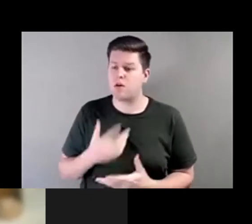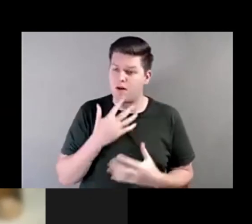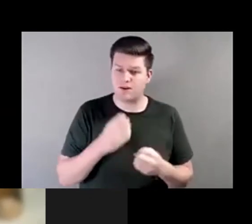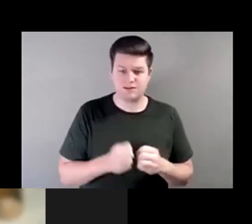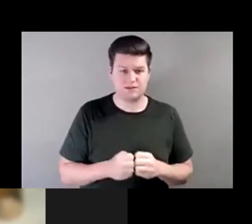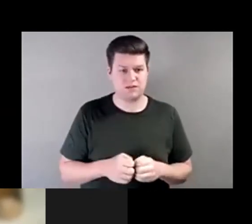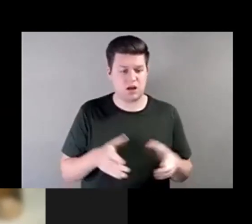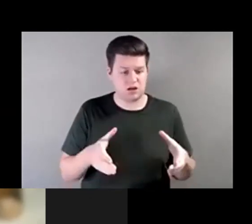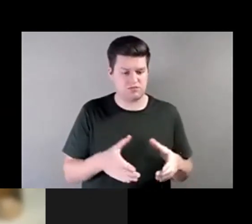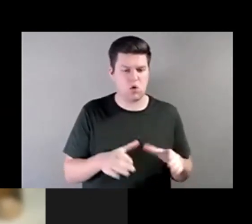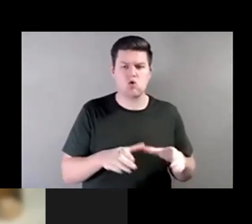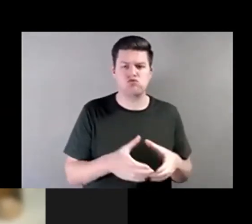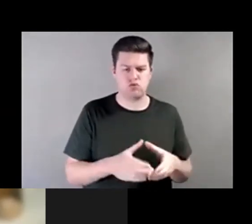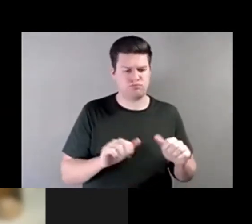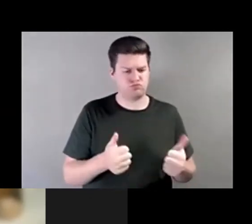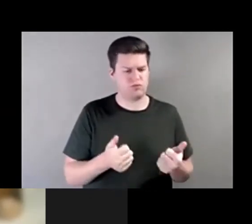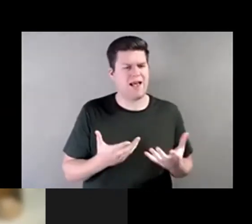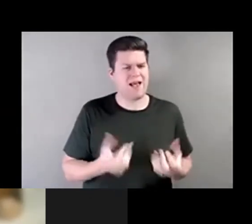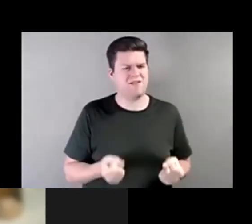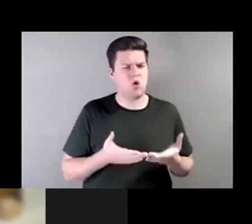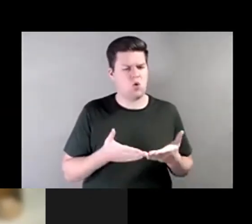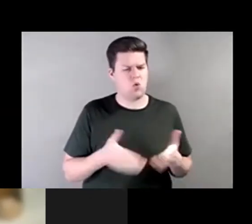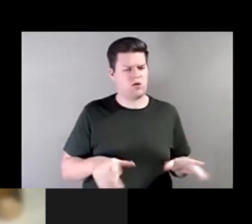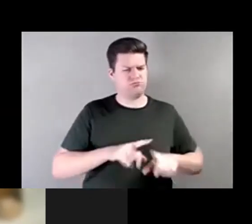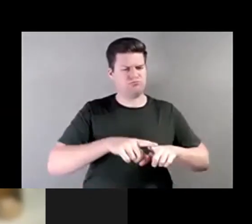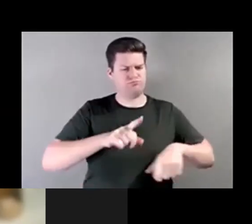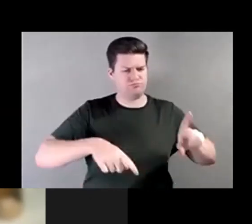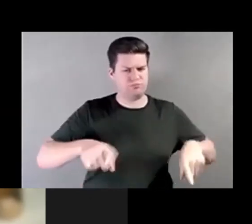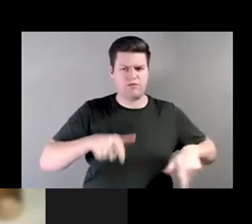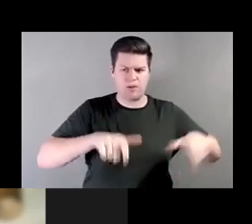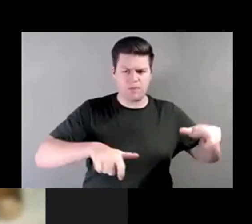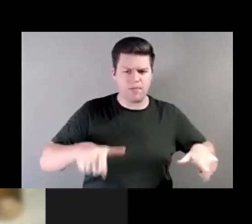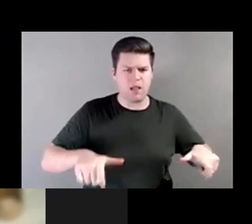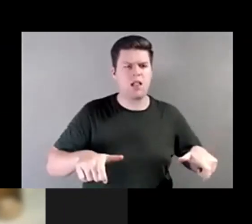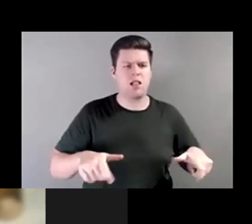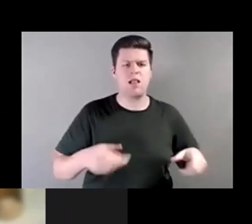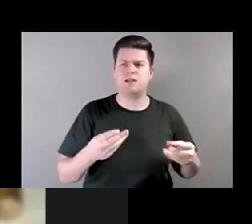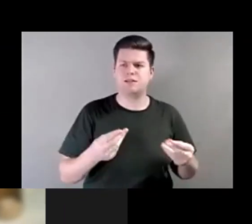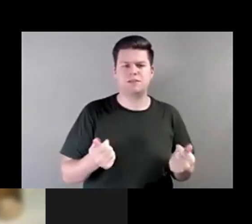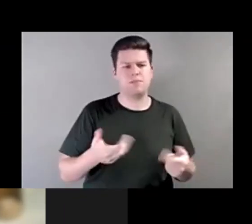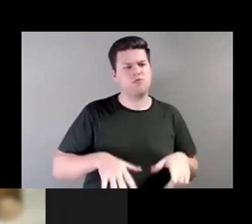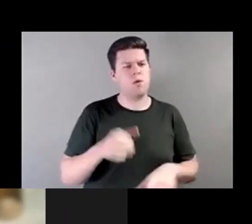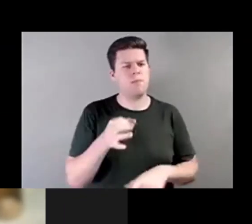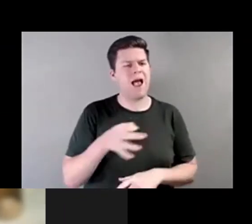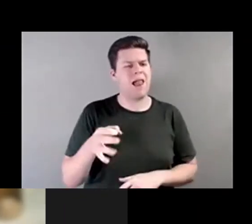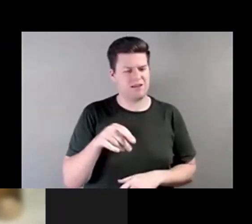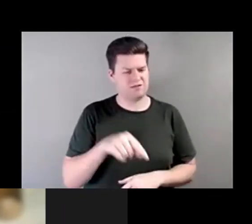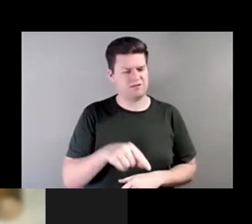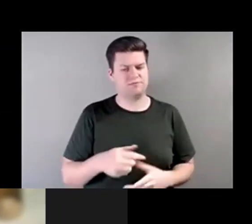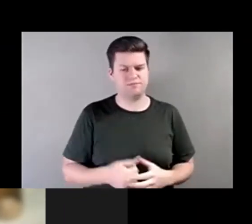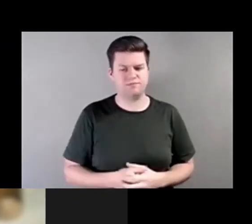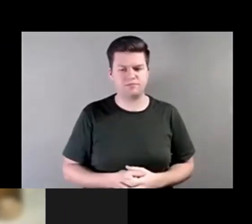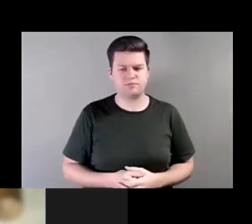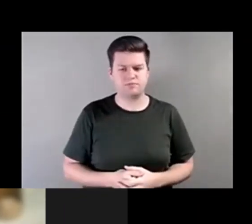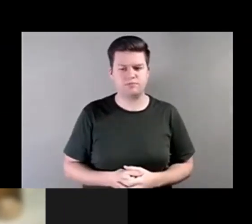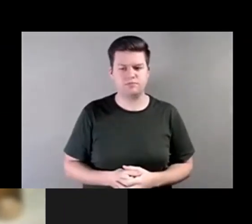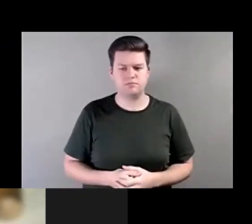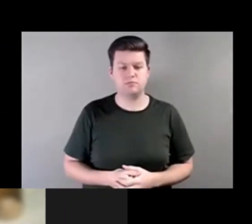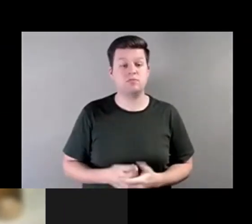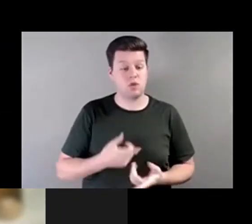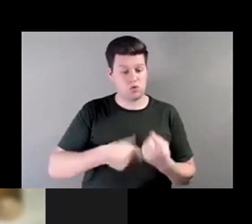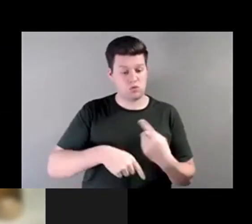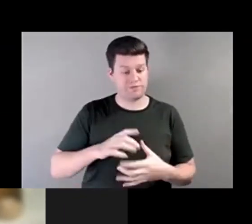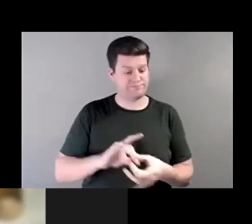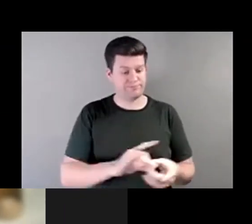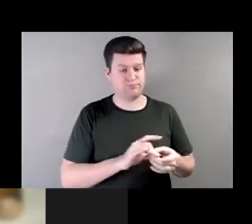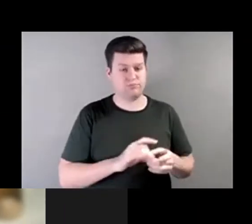wide representation, including representation from the islands. And I think that we were in agreement that one single